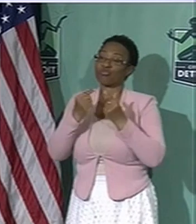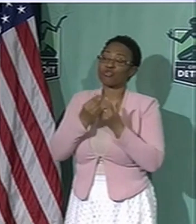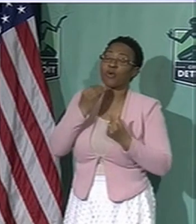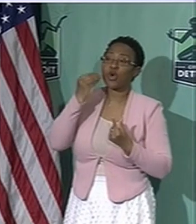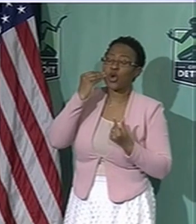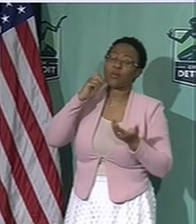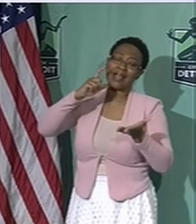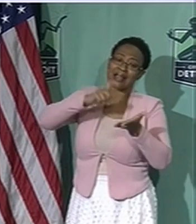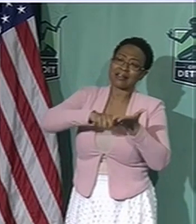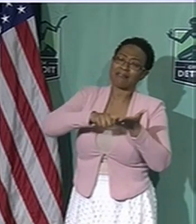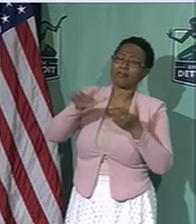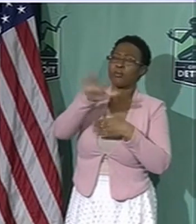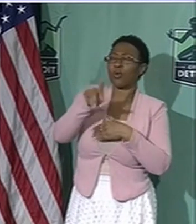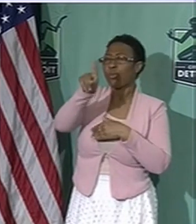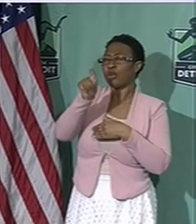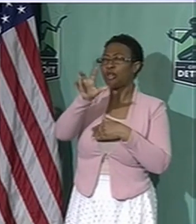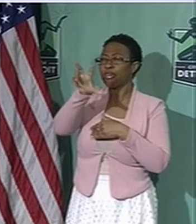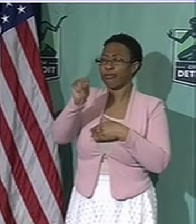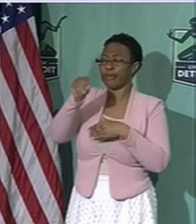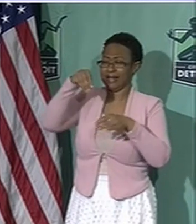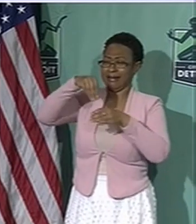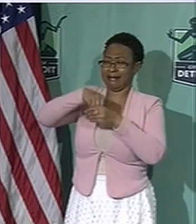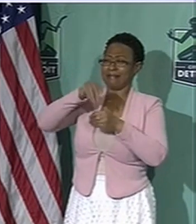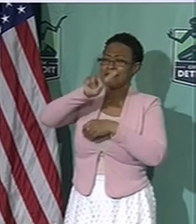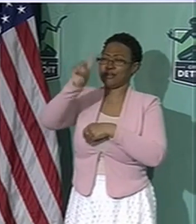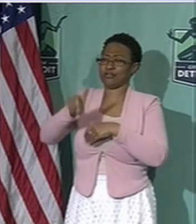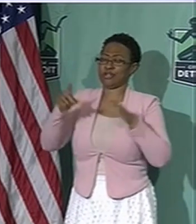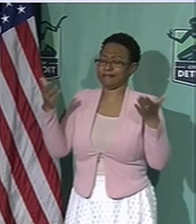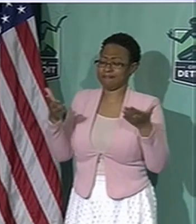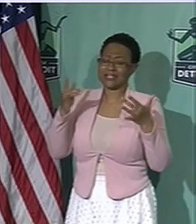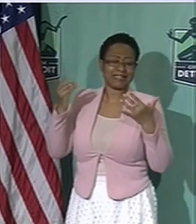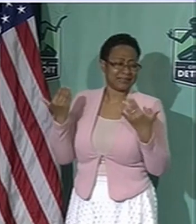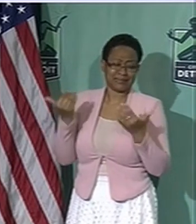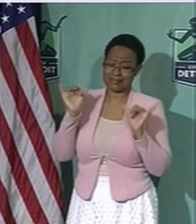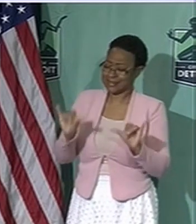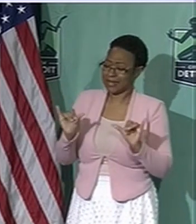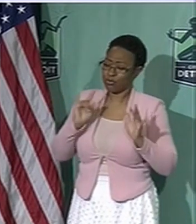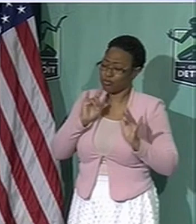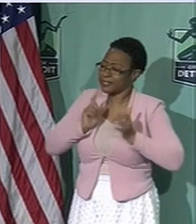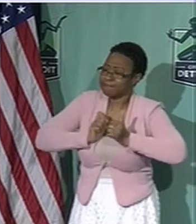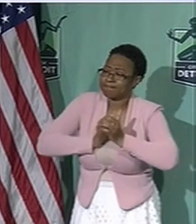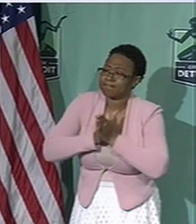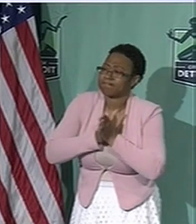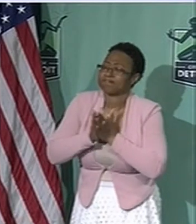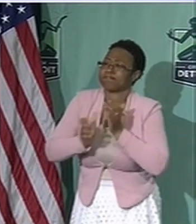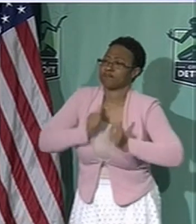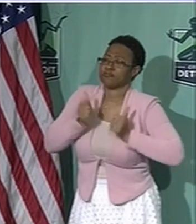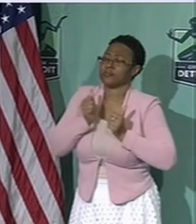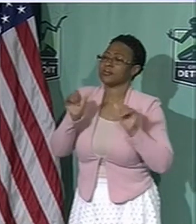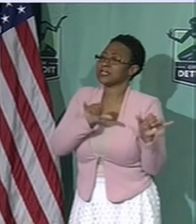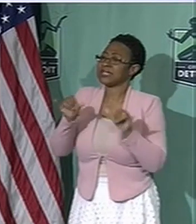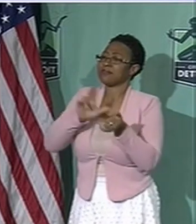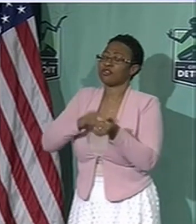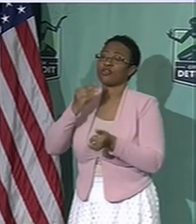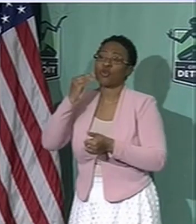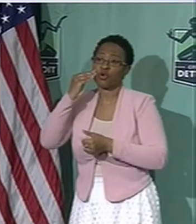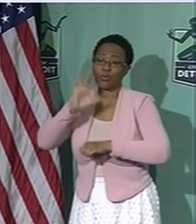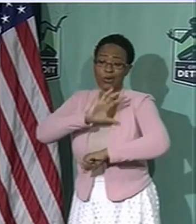identified approximately 130. And so we need to be aggressive like we were with the nursing homes and get started. So we are now in the process